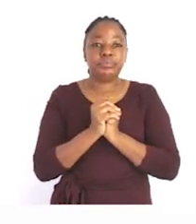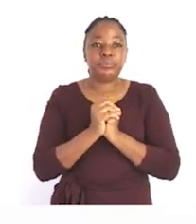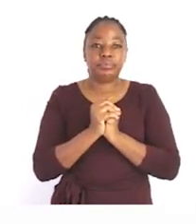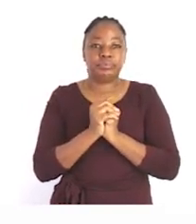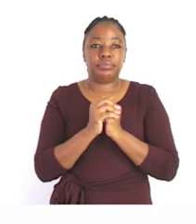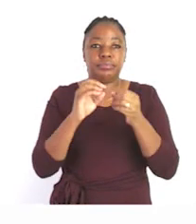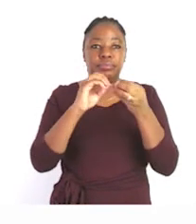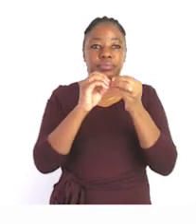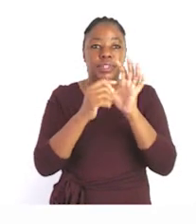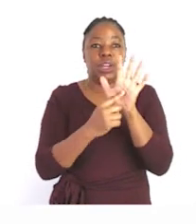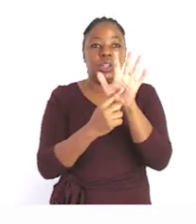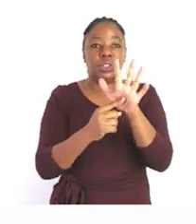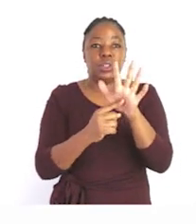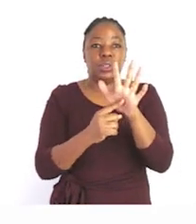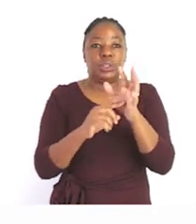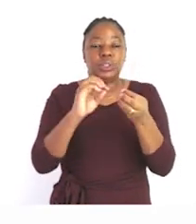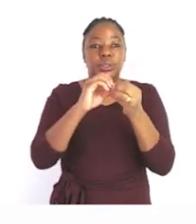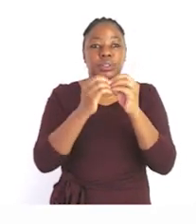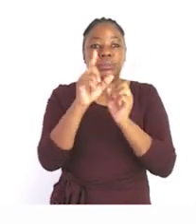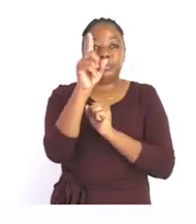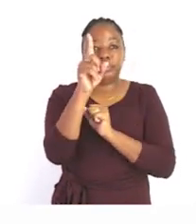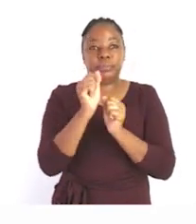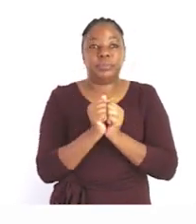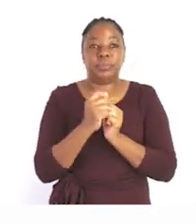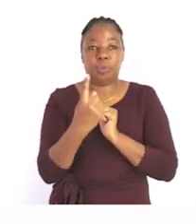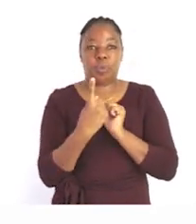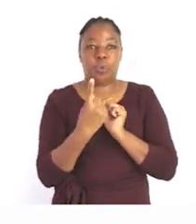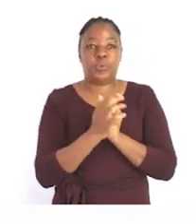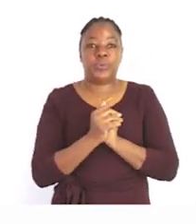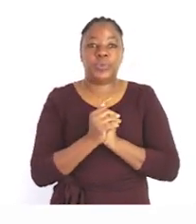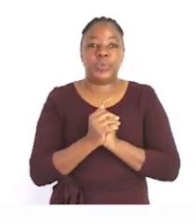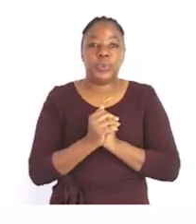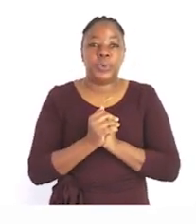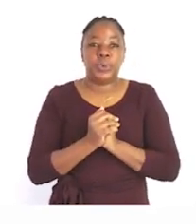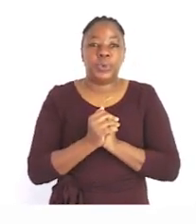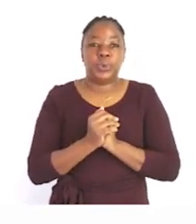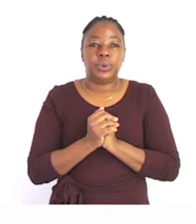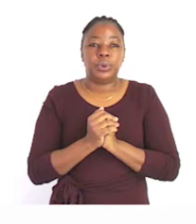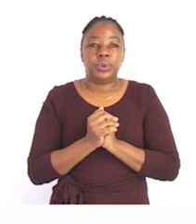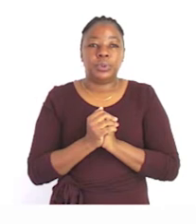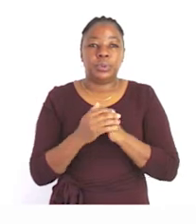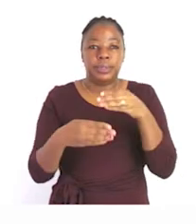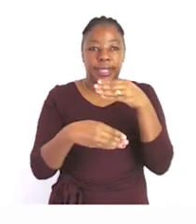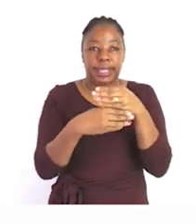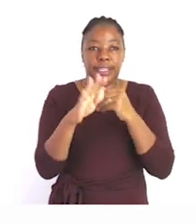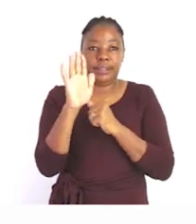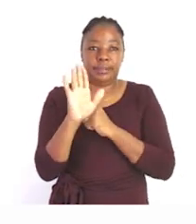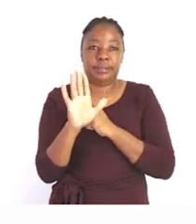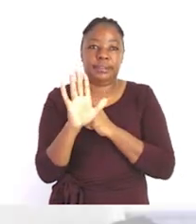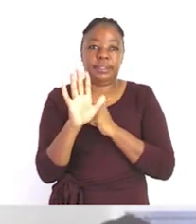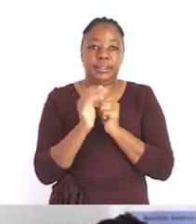1 together, but we're not going to go very, very far. We are going to start because it says add